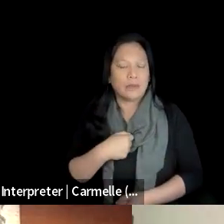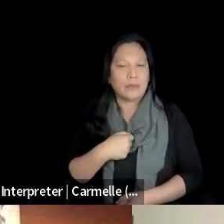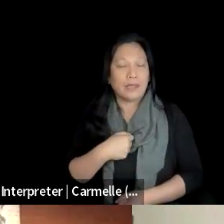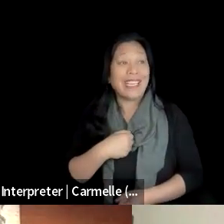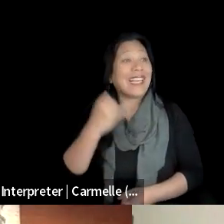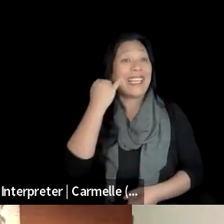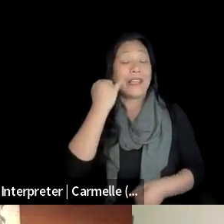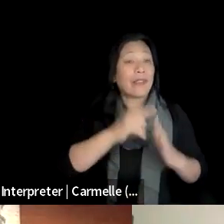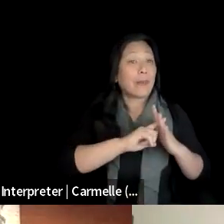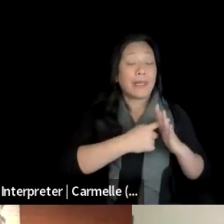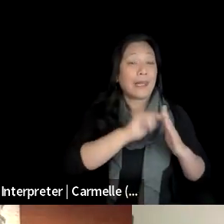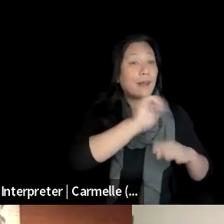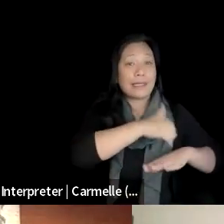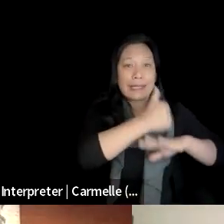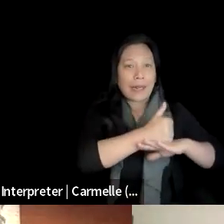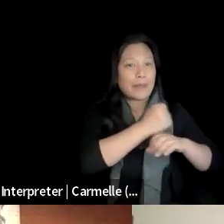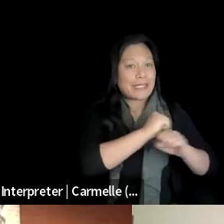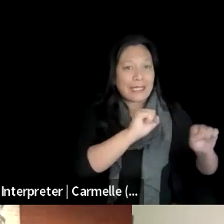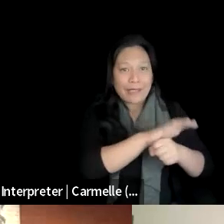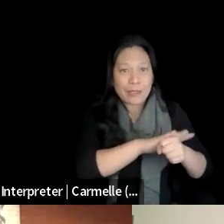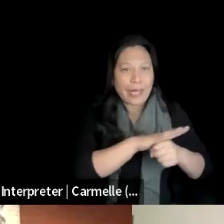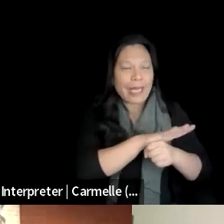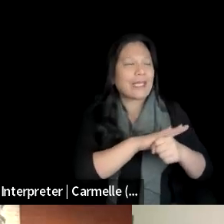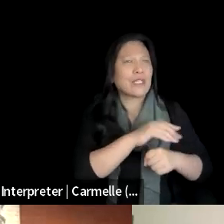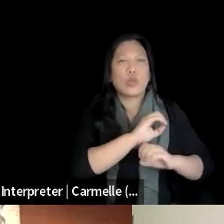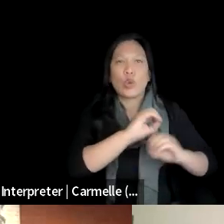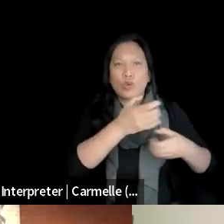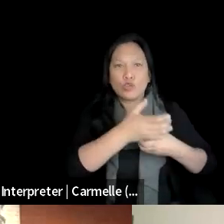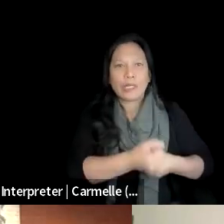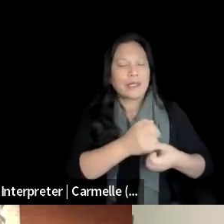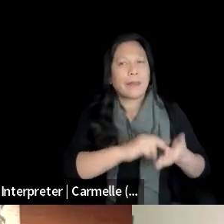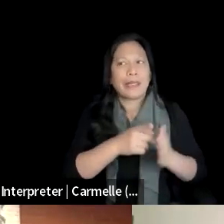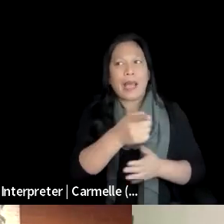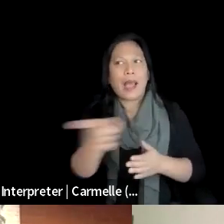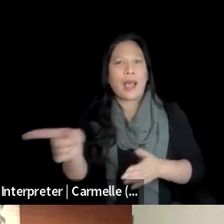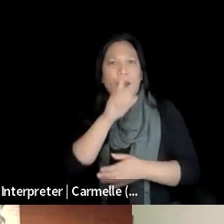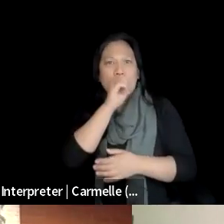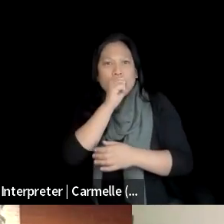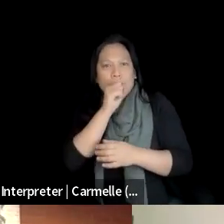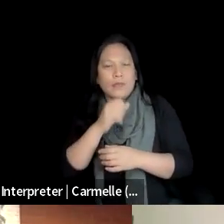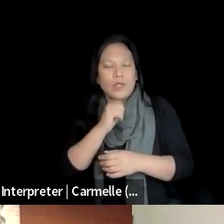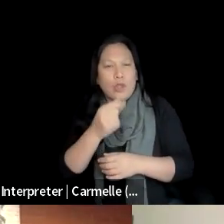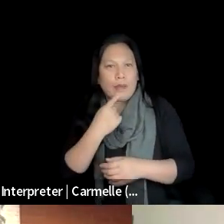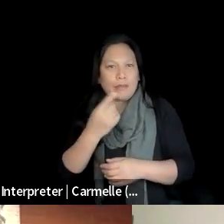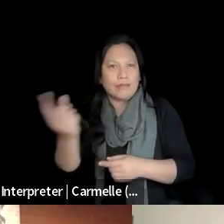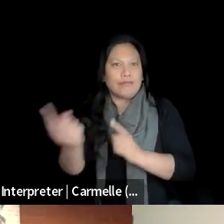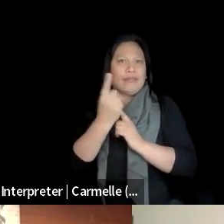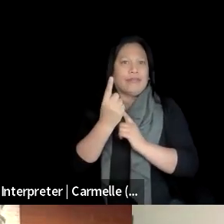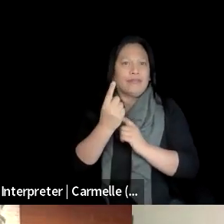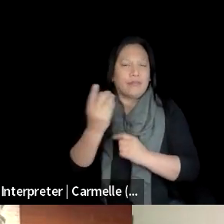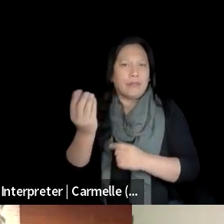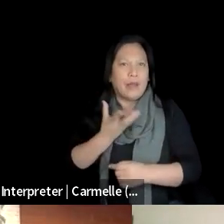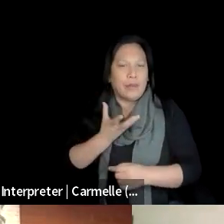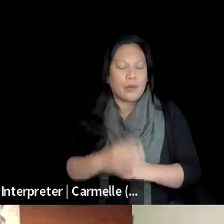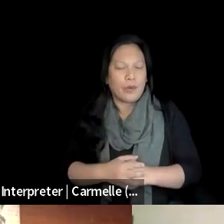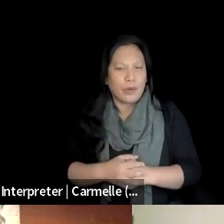way, no one would have told you. So sometimes I hold on to that in the like moment of, oh crap, now I have to